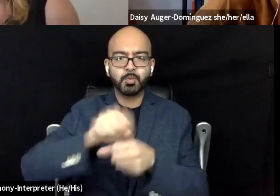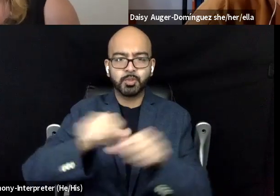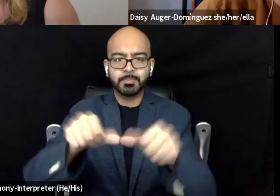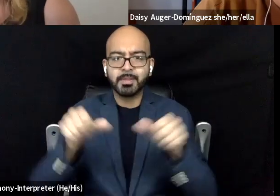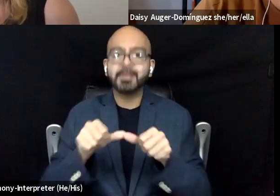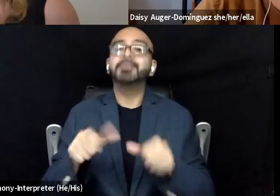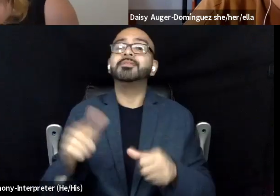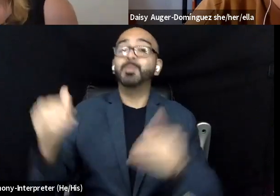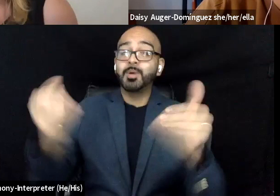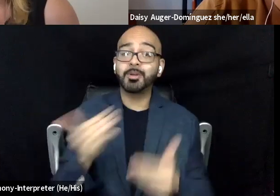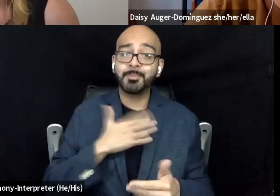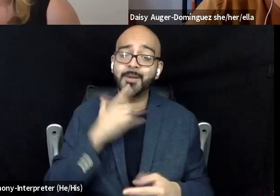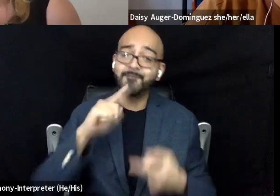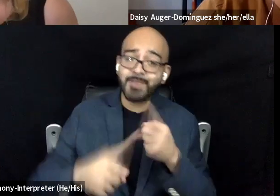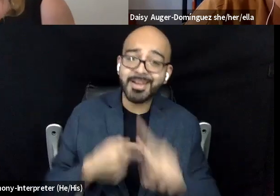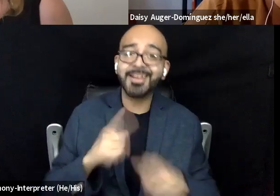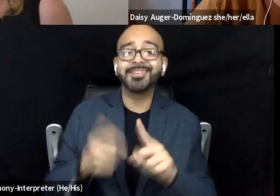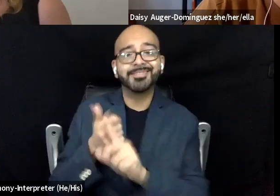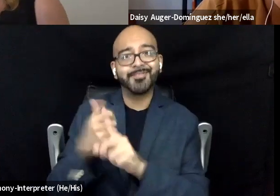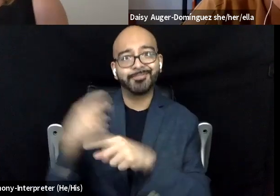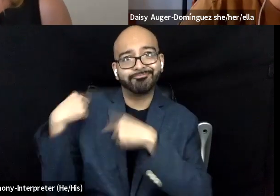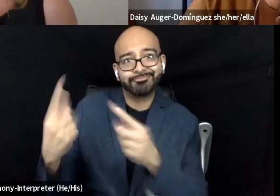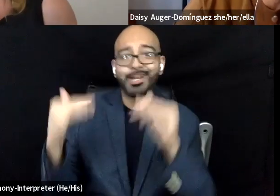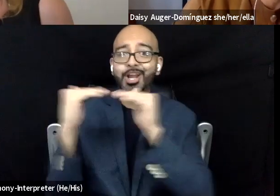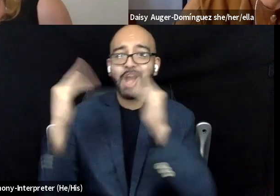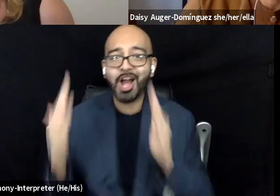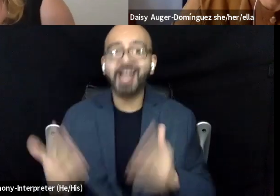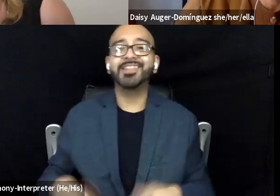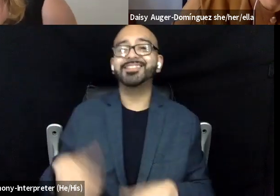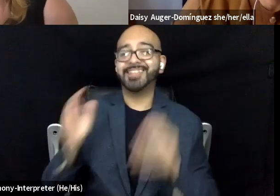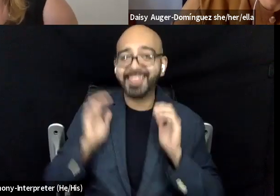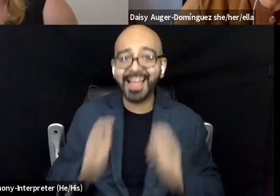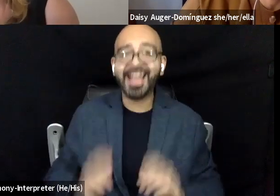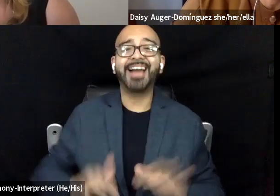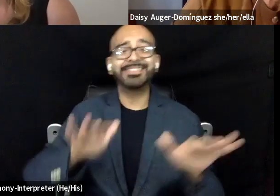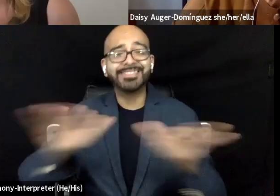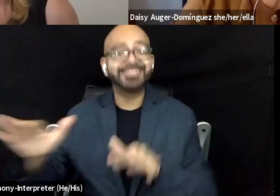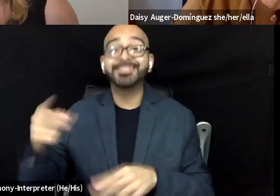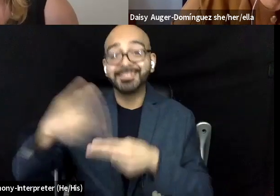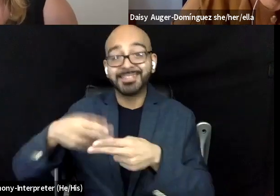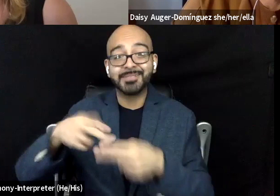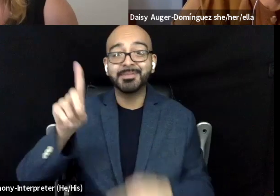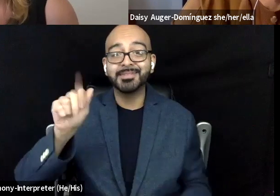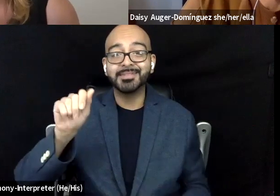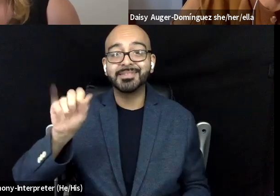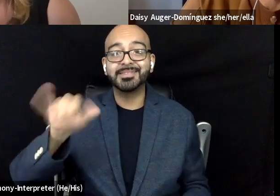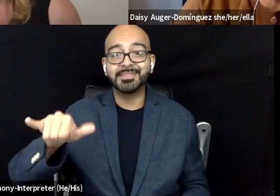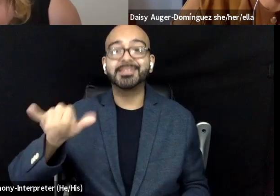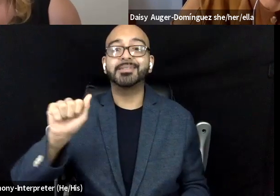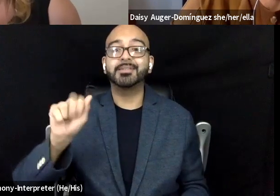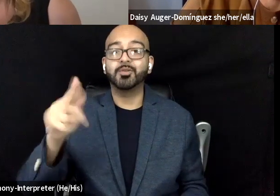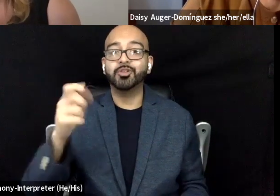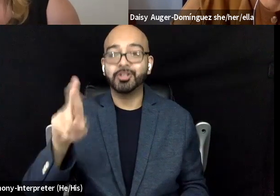friend and a colleague and a client over the years. Daisy Auger-Domínguez, founder and CEO